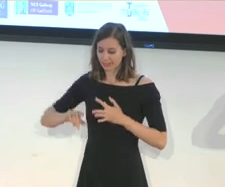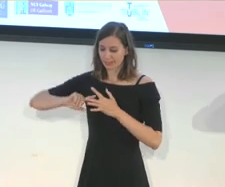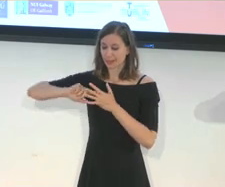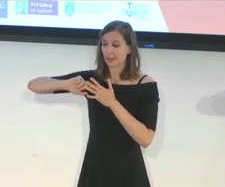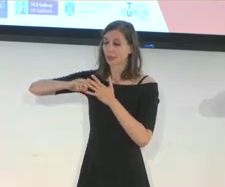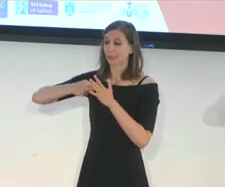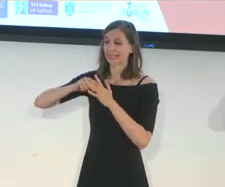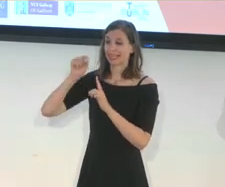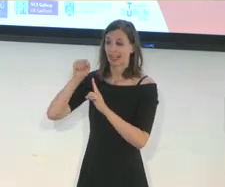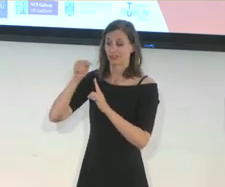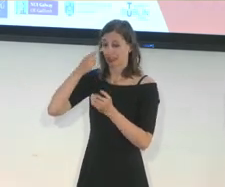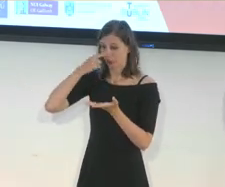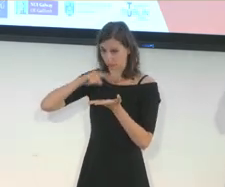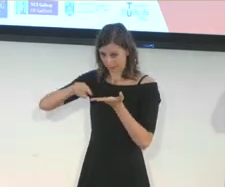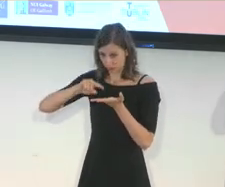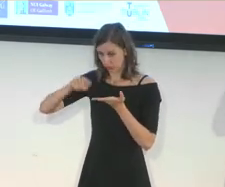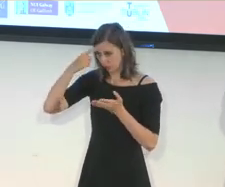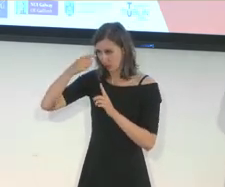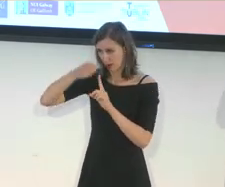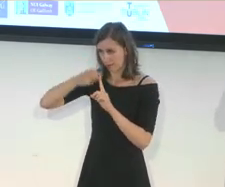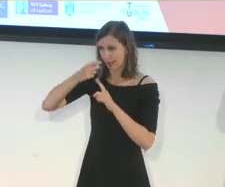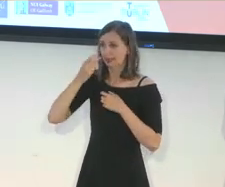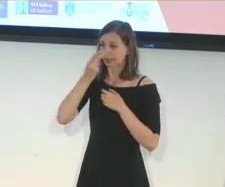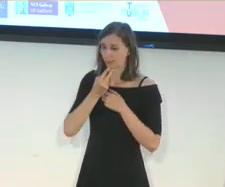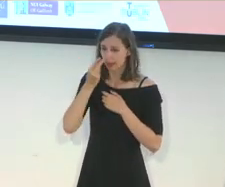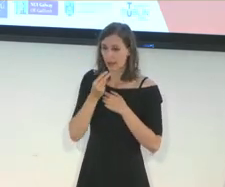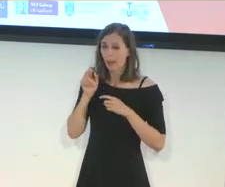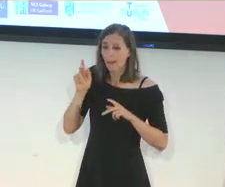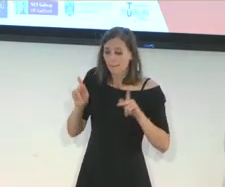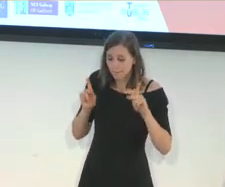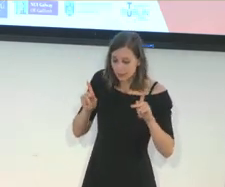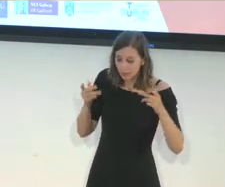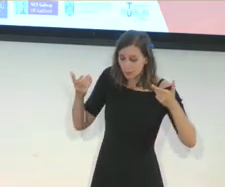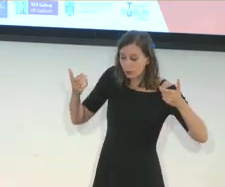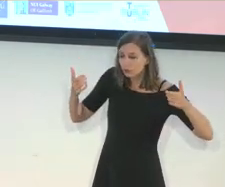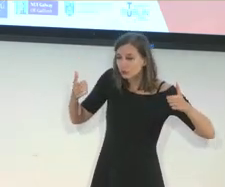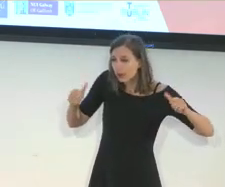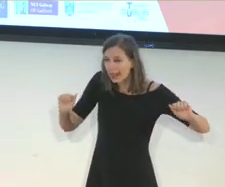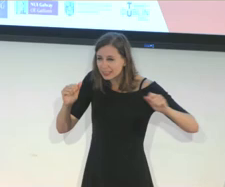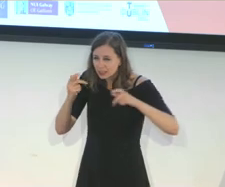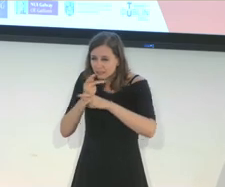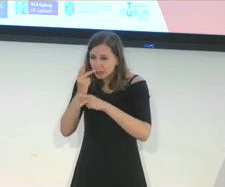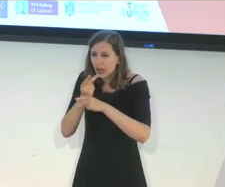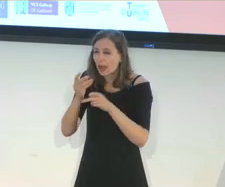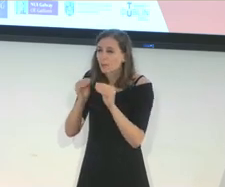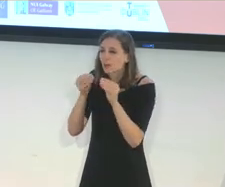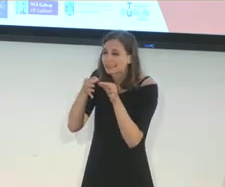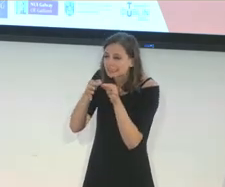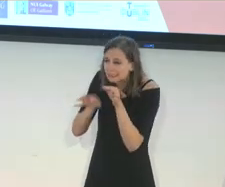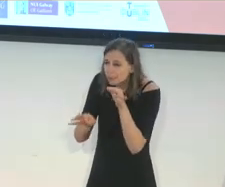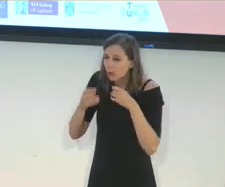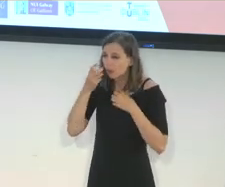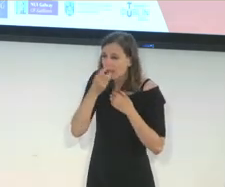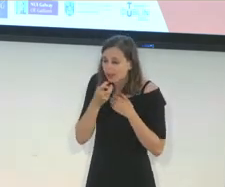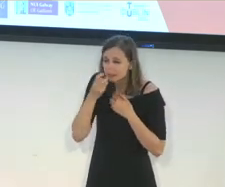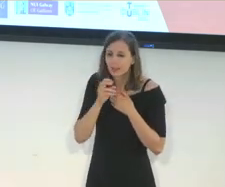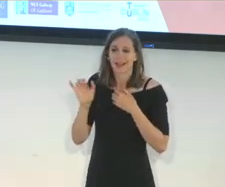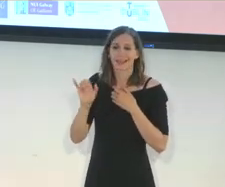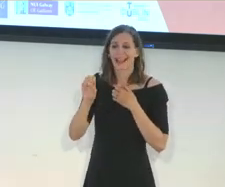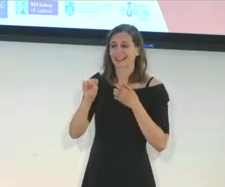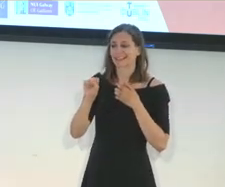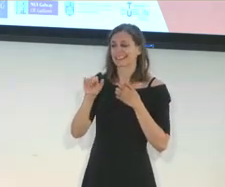at the very beginning of the research in automated lip reading, people tried identifying simpler pronunciations such as syllables or alphabets